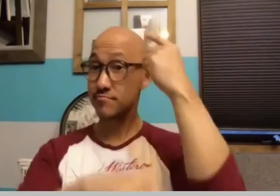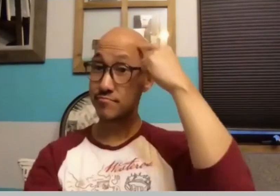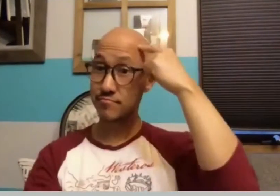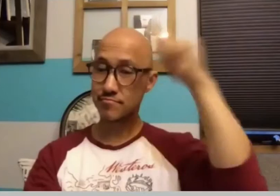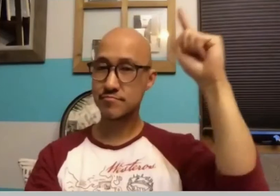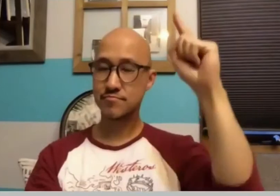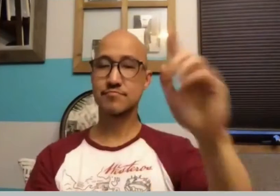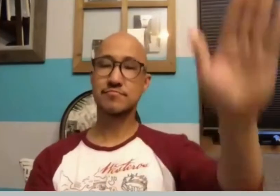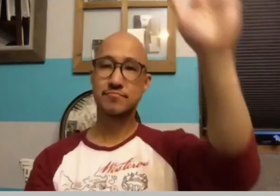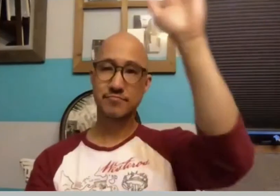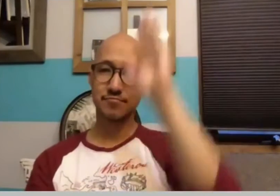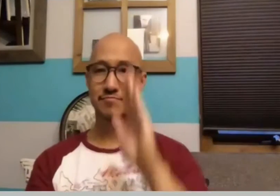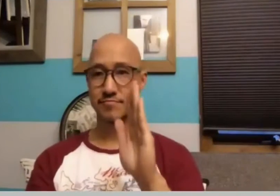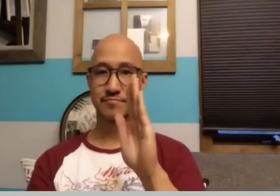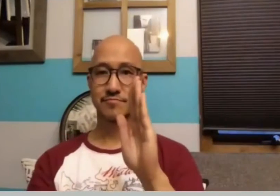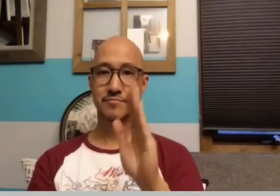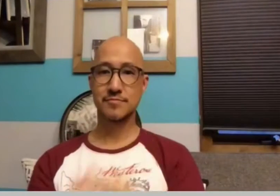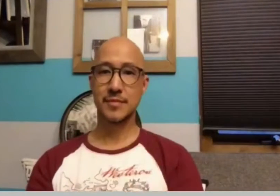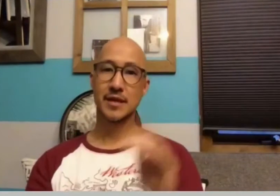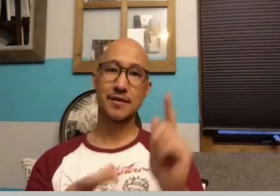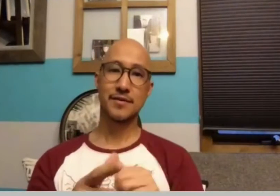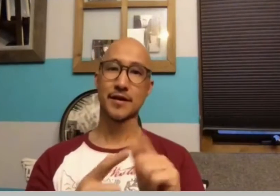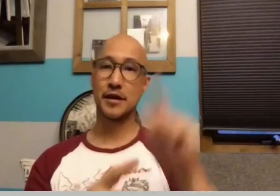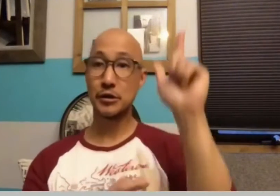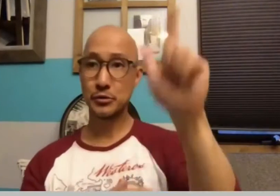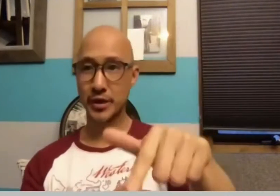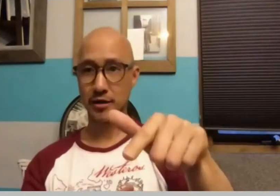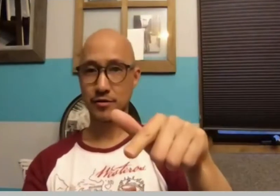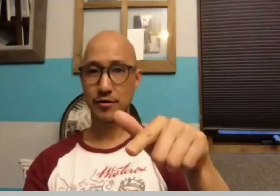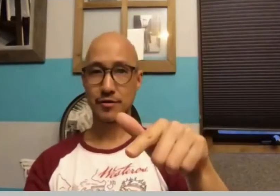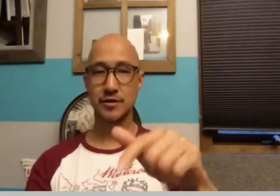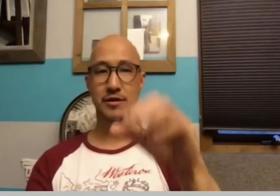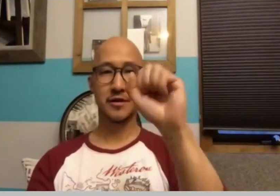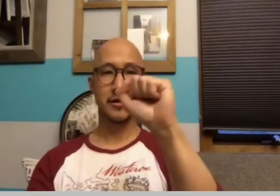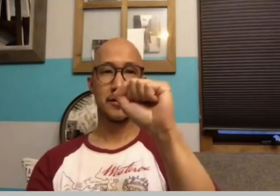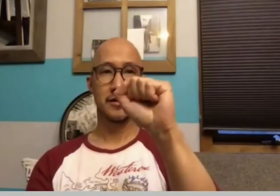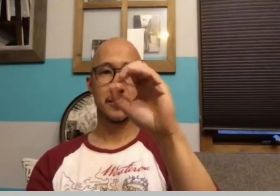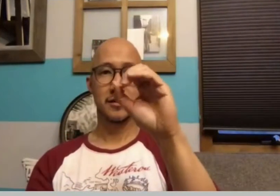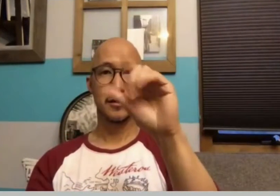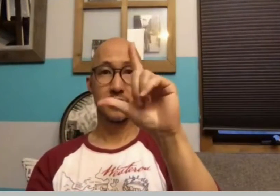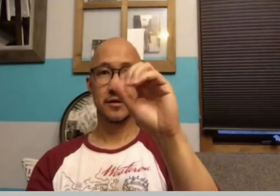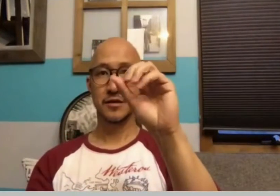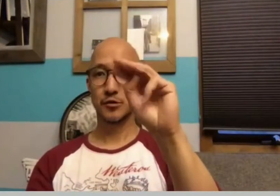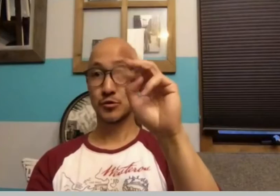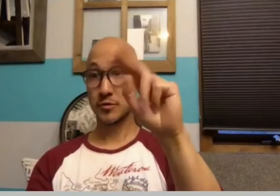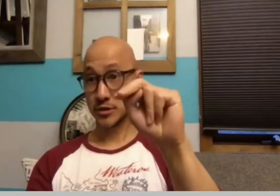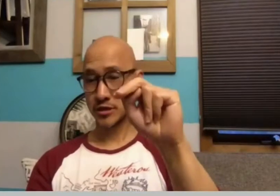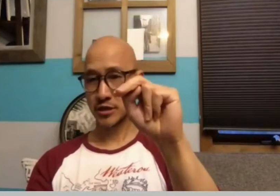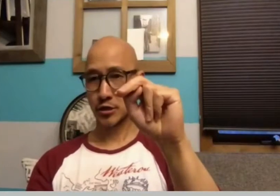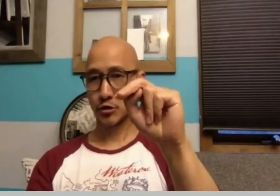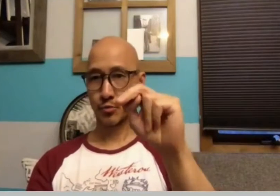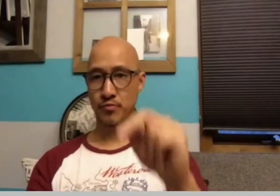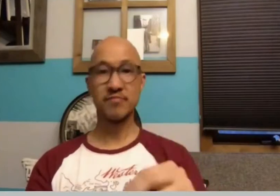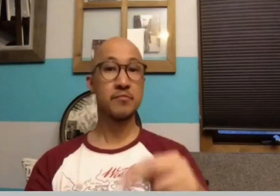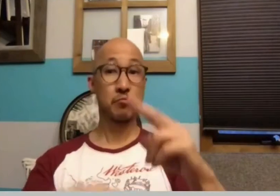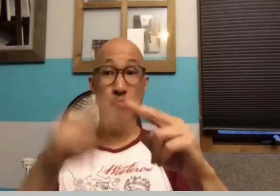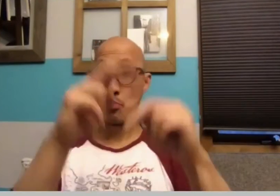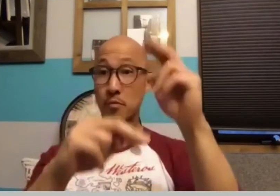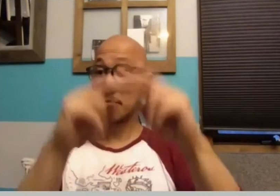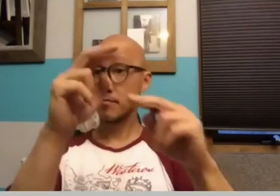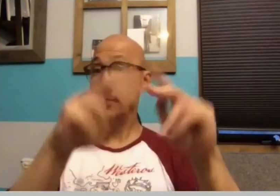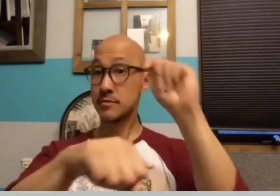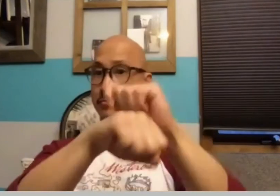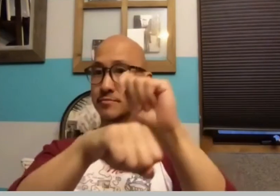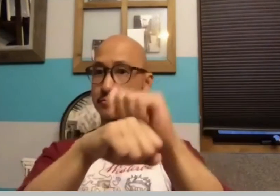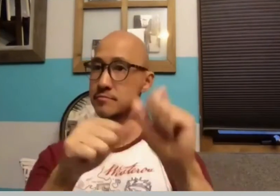God a house, which his son Solomon ultimately builds. And now God has a permanent dwelling among His people. They have this amazing Passover feast,